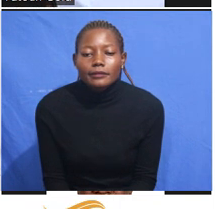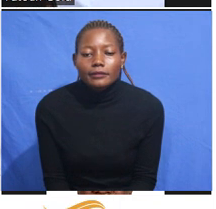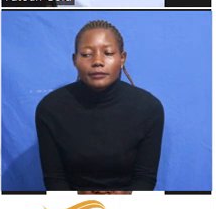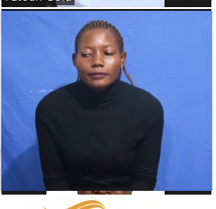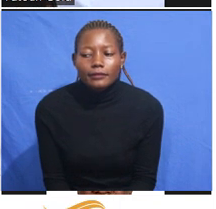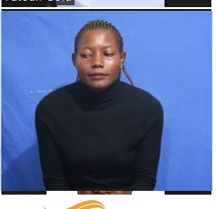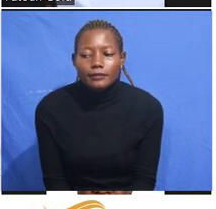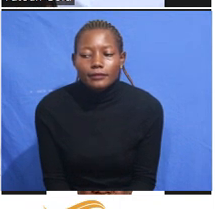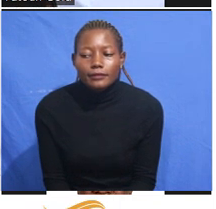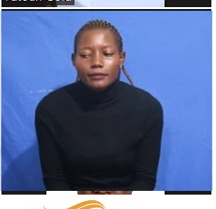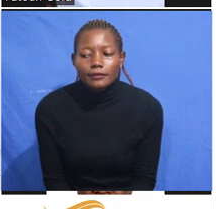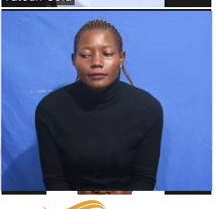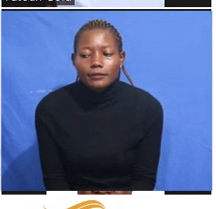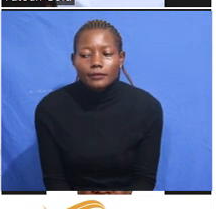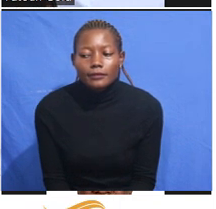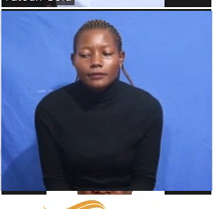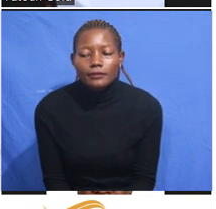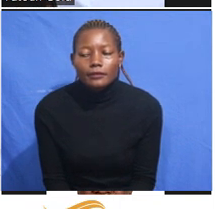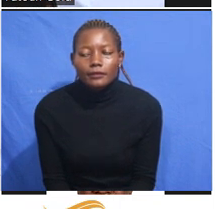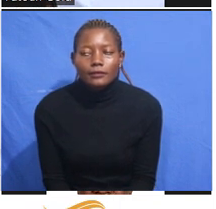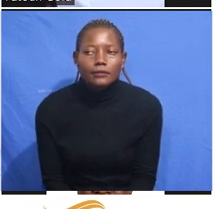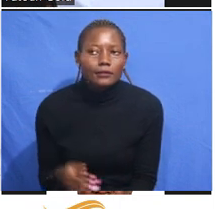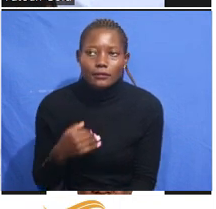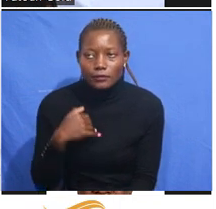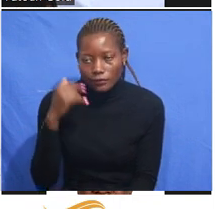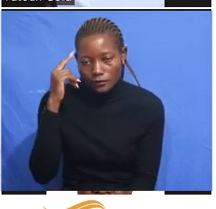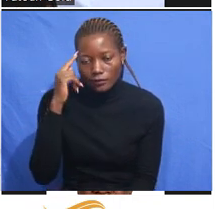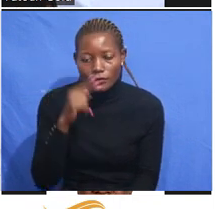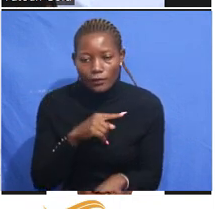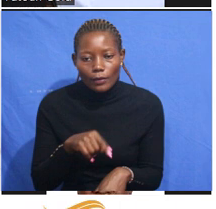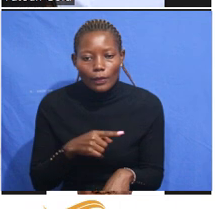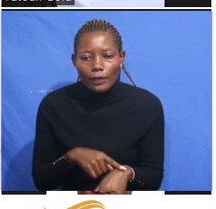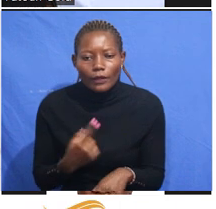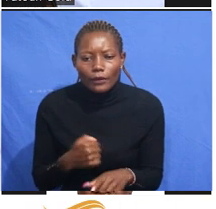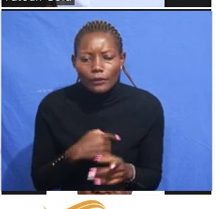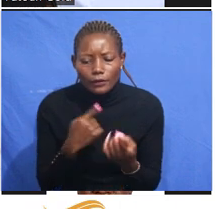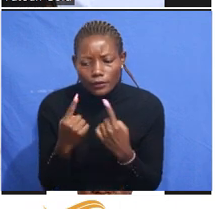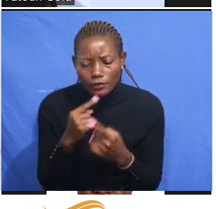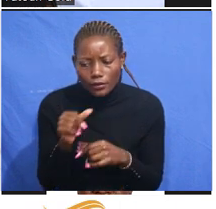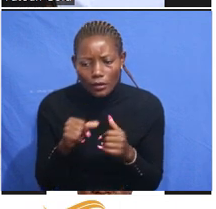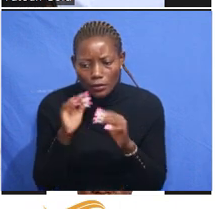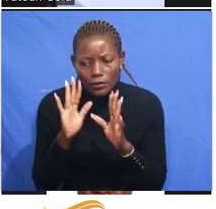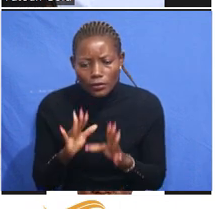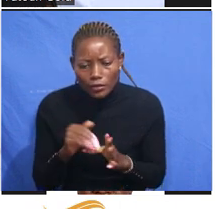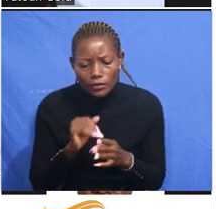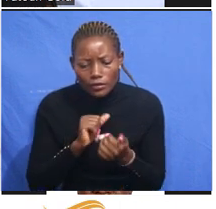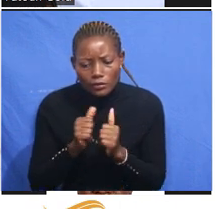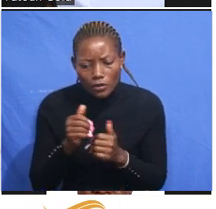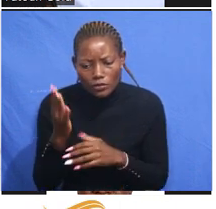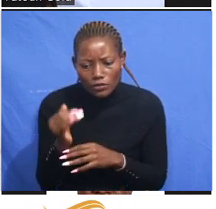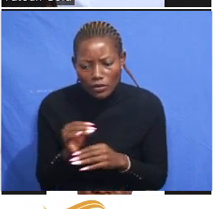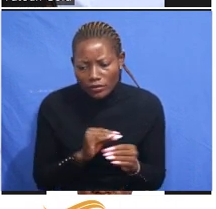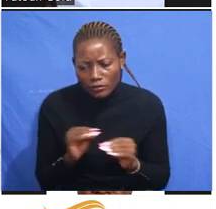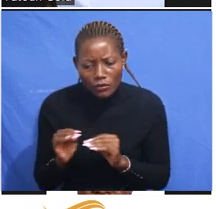I think when we come to the impact in sports, there's so much, because sports is